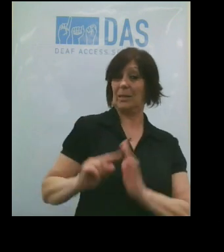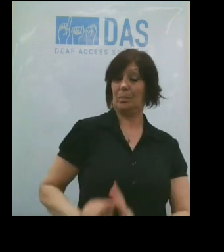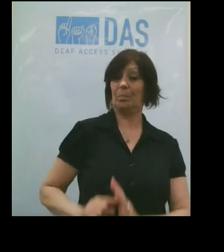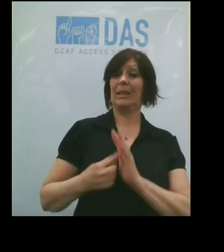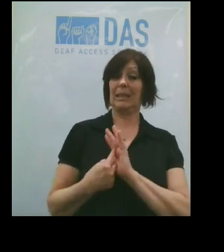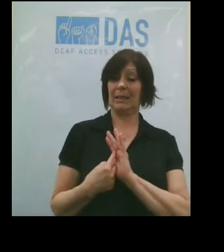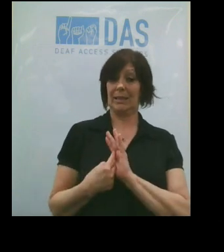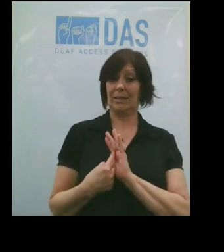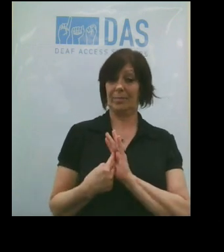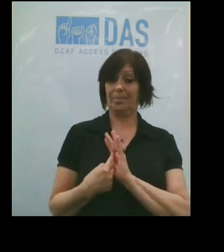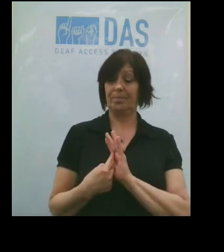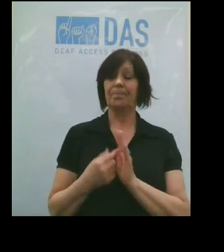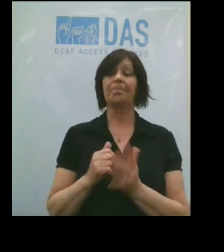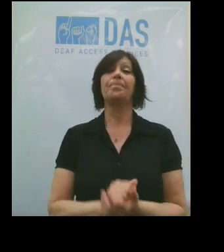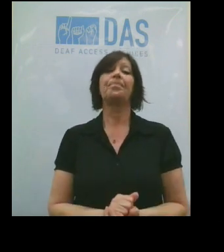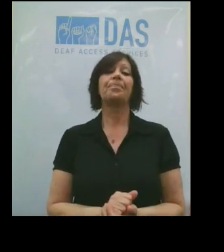of